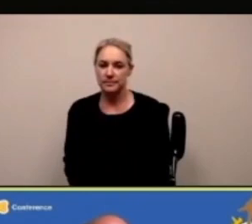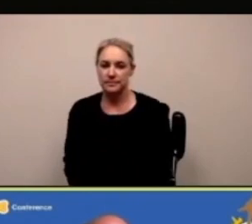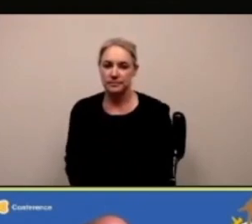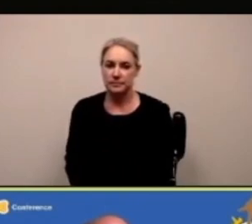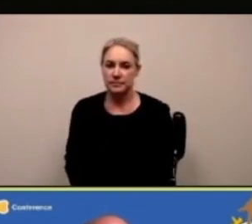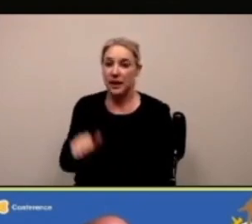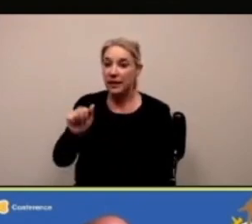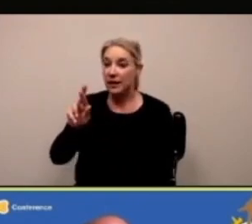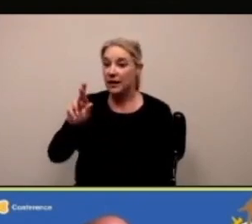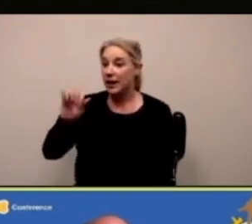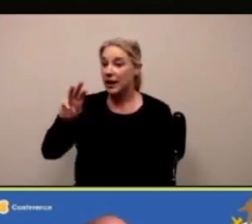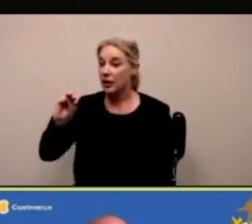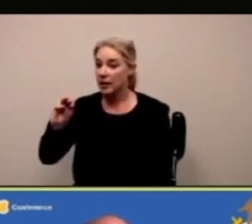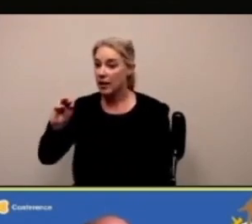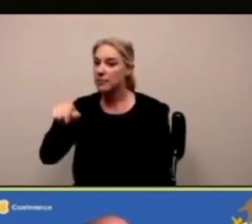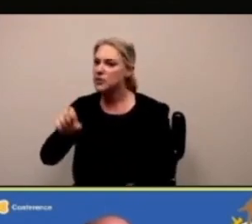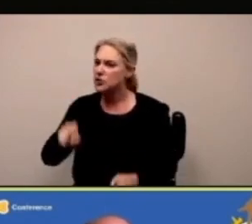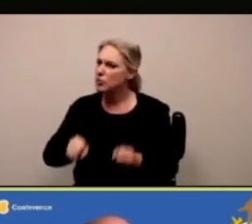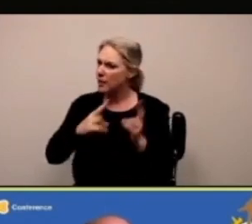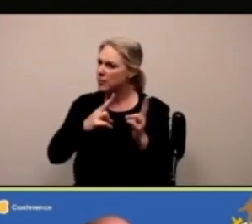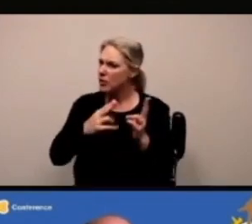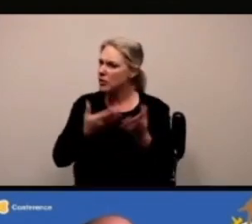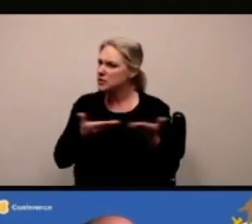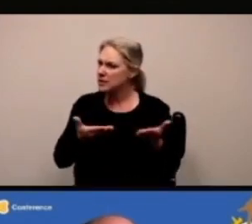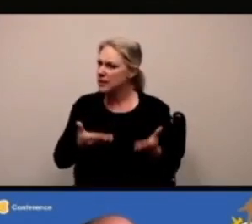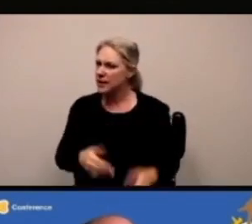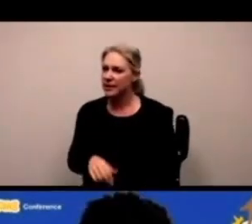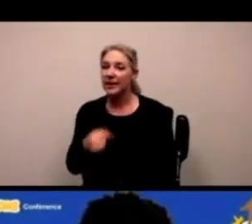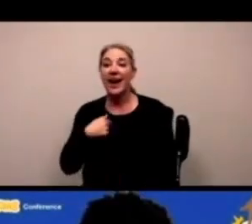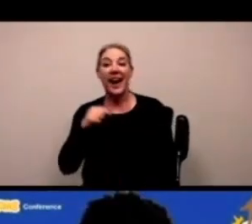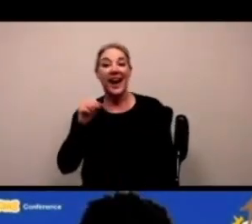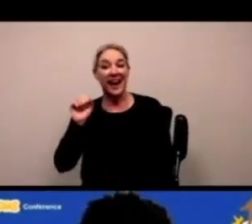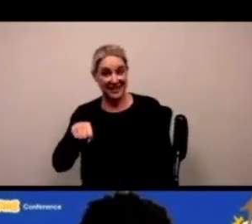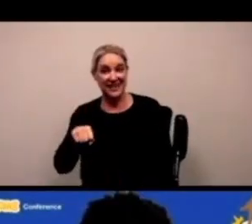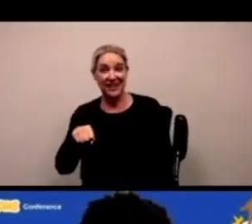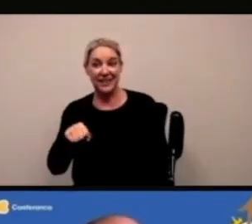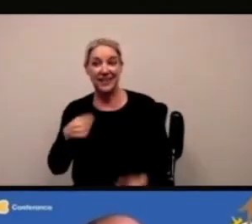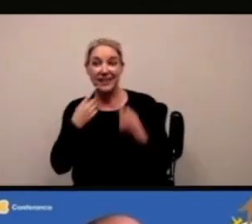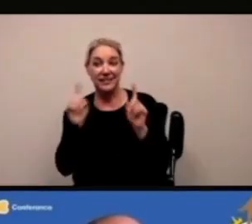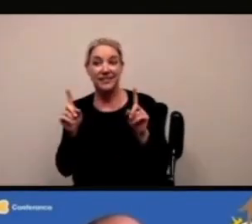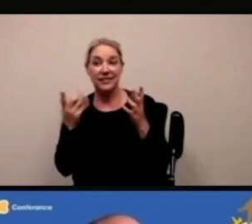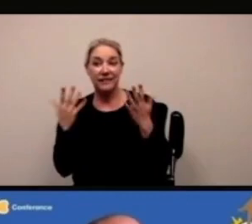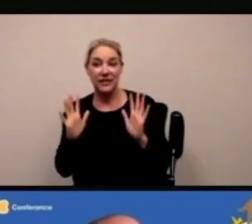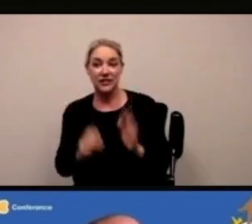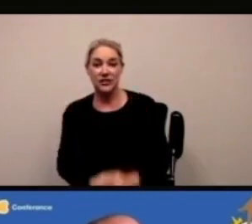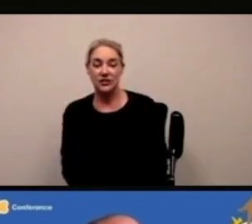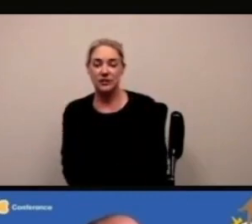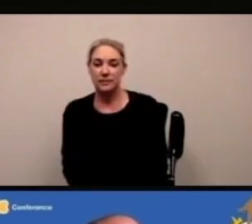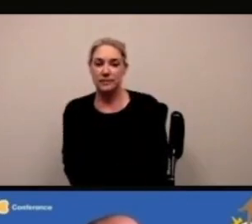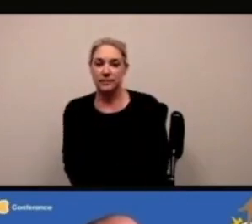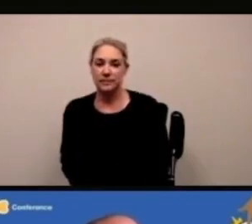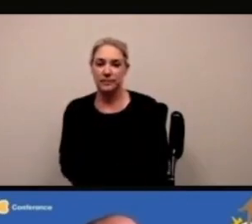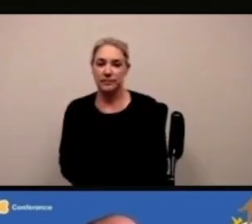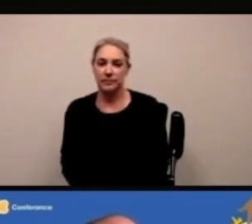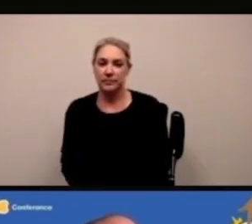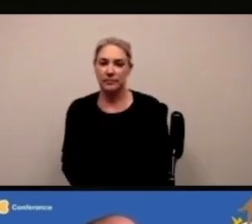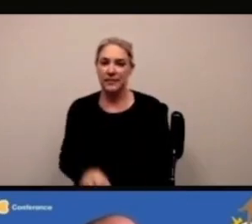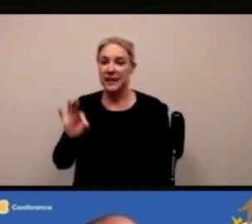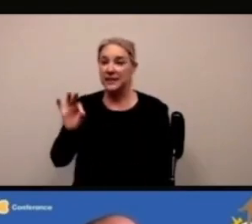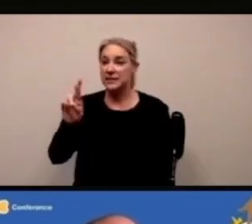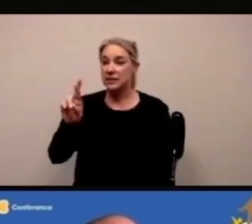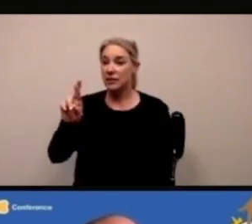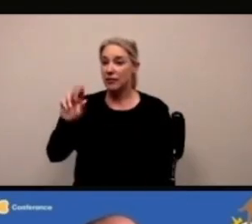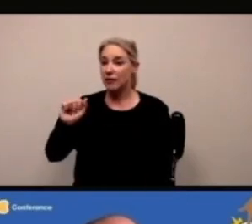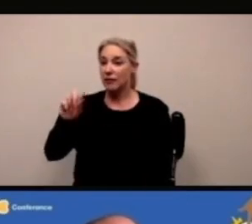Ariam, were you able to upload something or not yet? I did. It's Okay. it's the Frazzle to